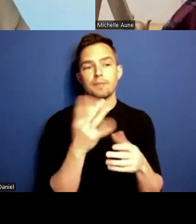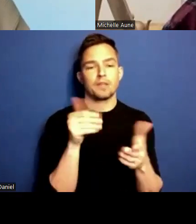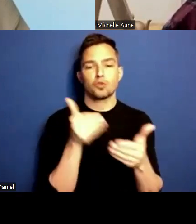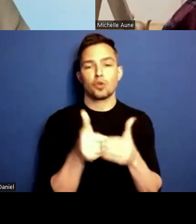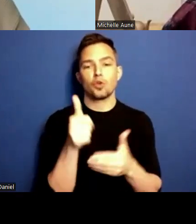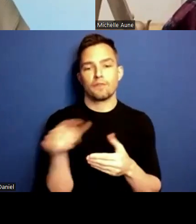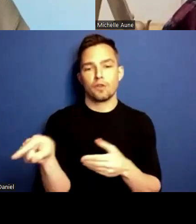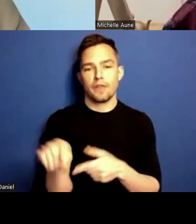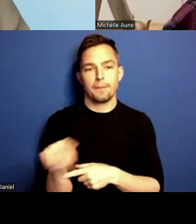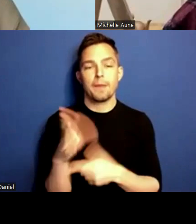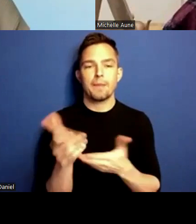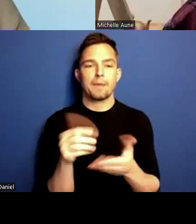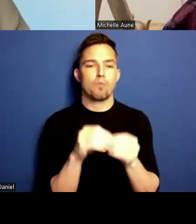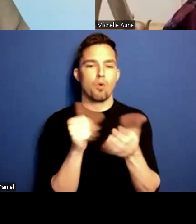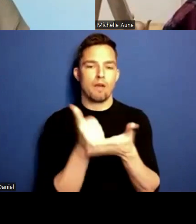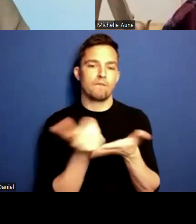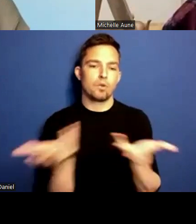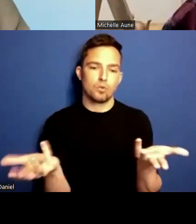them. It might be more helpful.